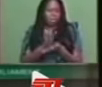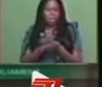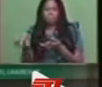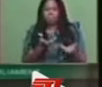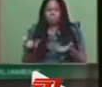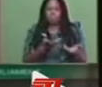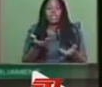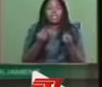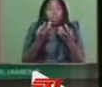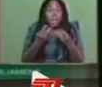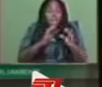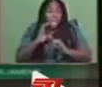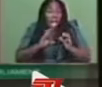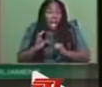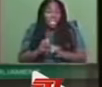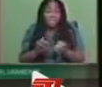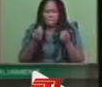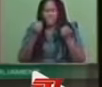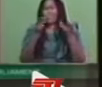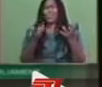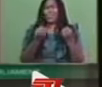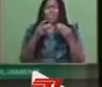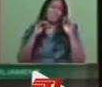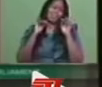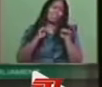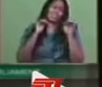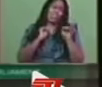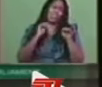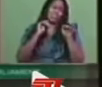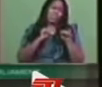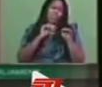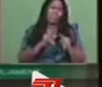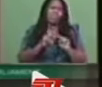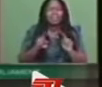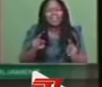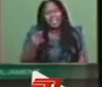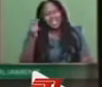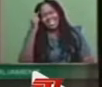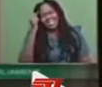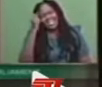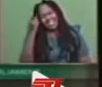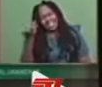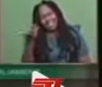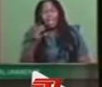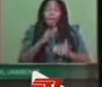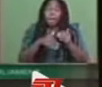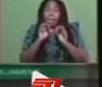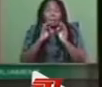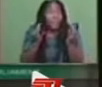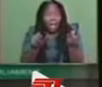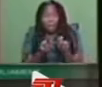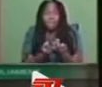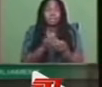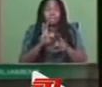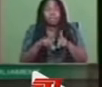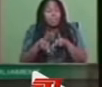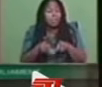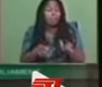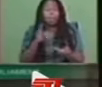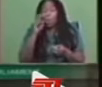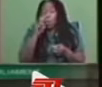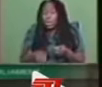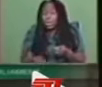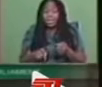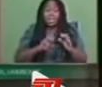persons who use this for their children, for themselves, for their families, that you may want to consider the quota that you